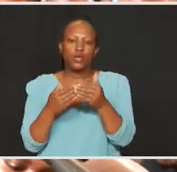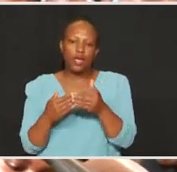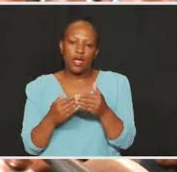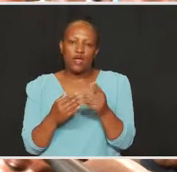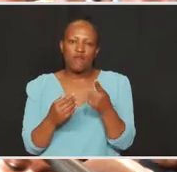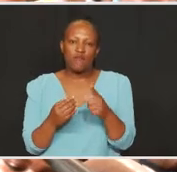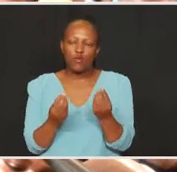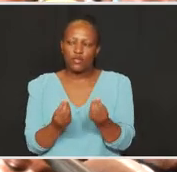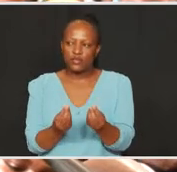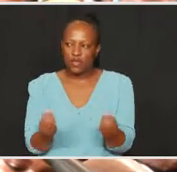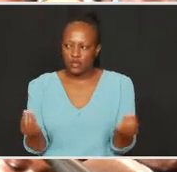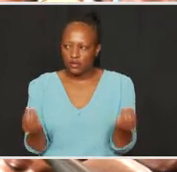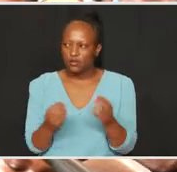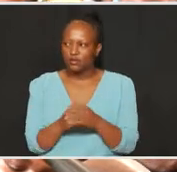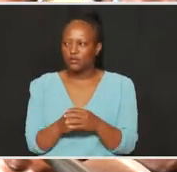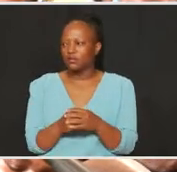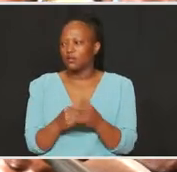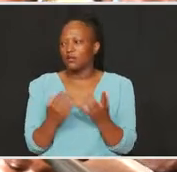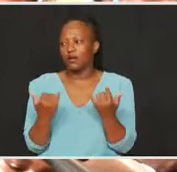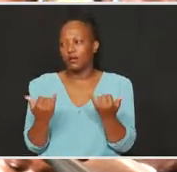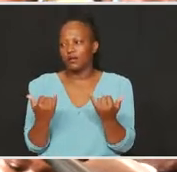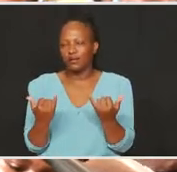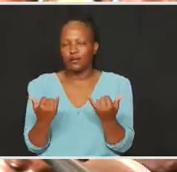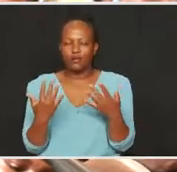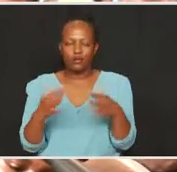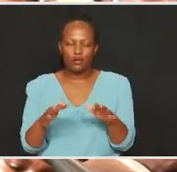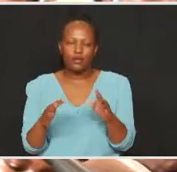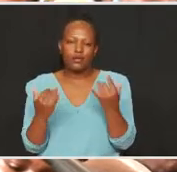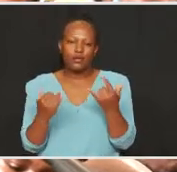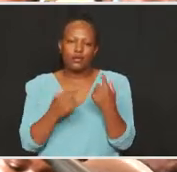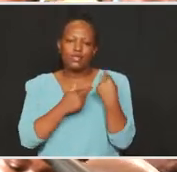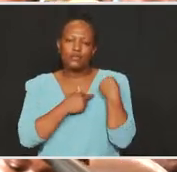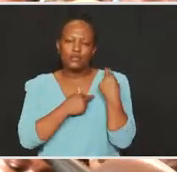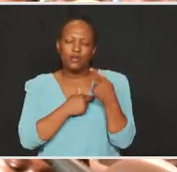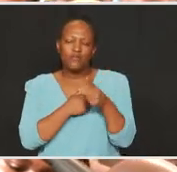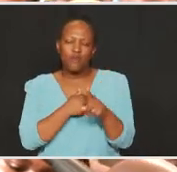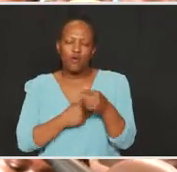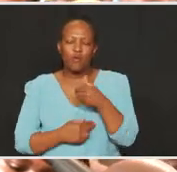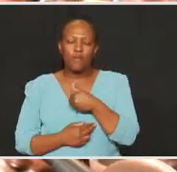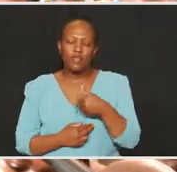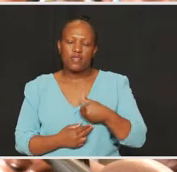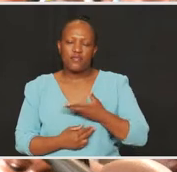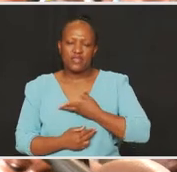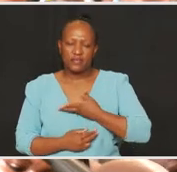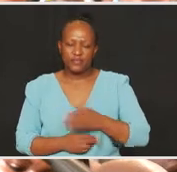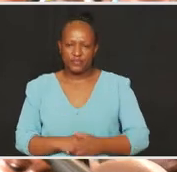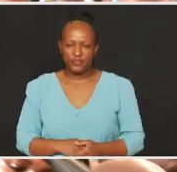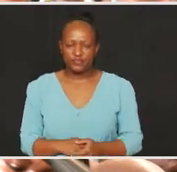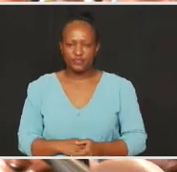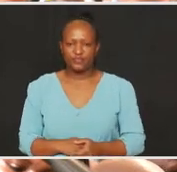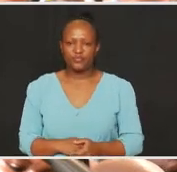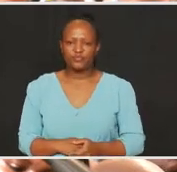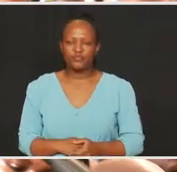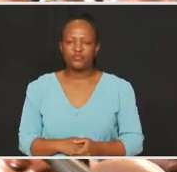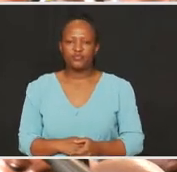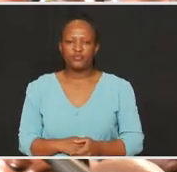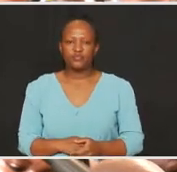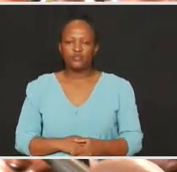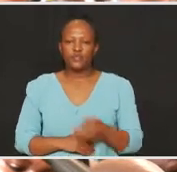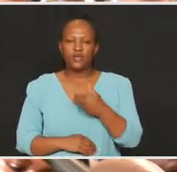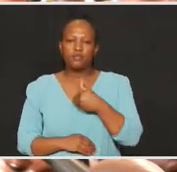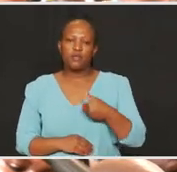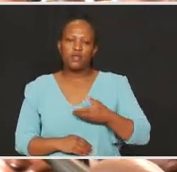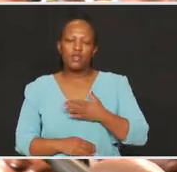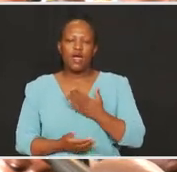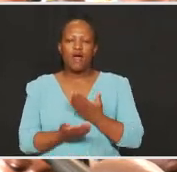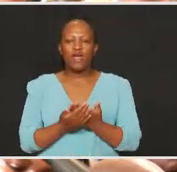hence this response this responsibility lies with the parents in the case that a parent or Guardian cannot